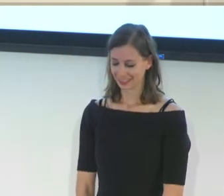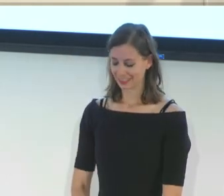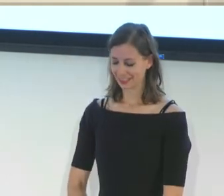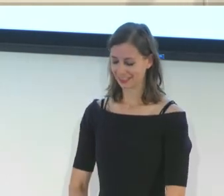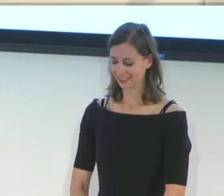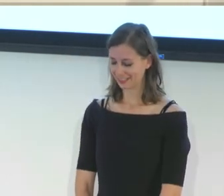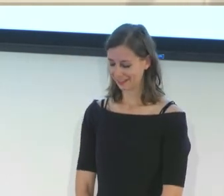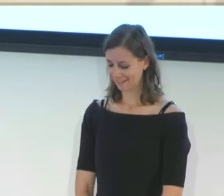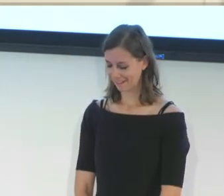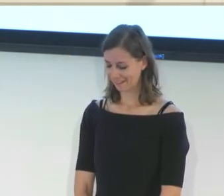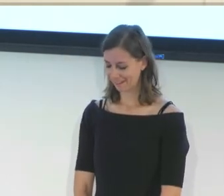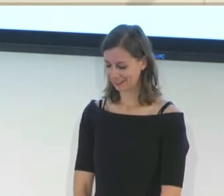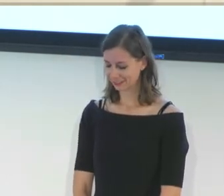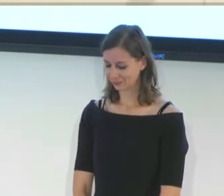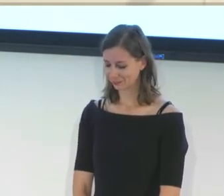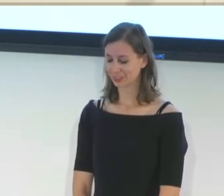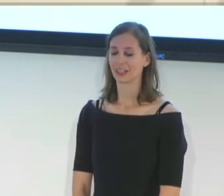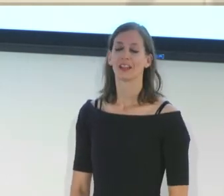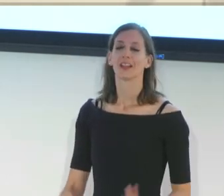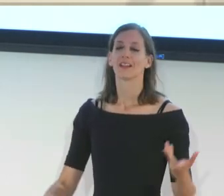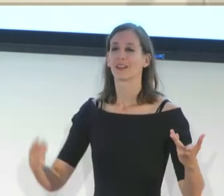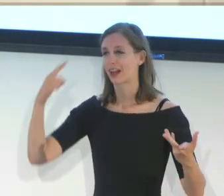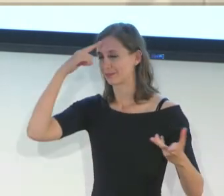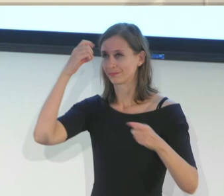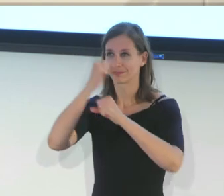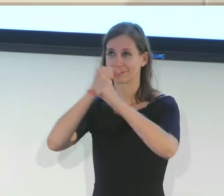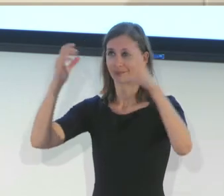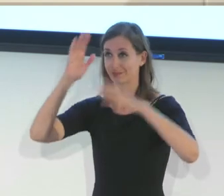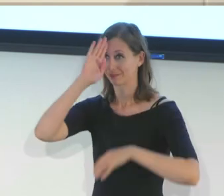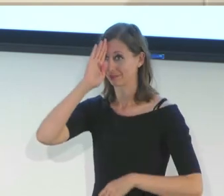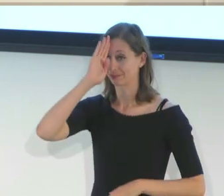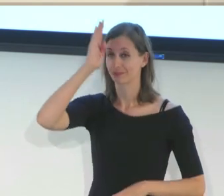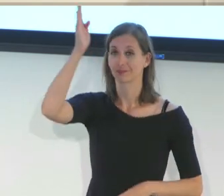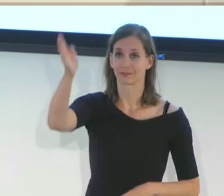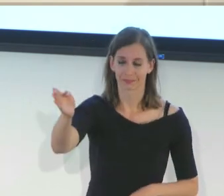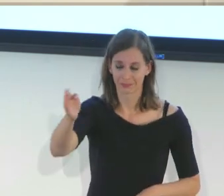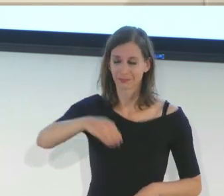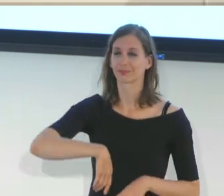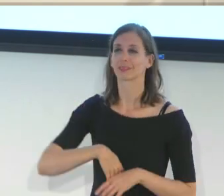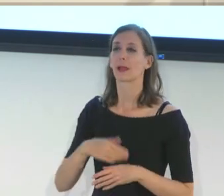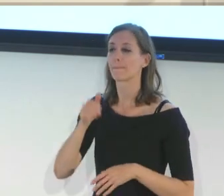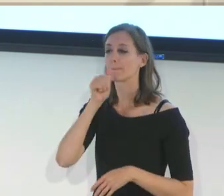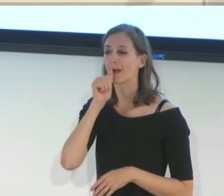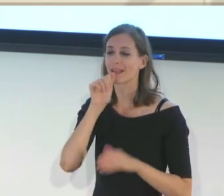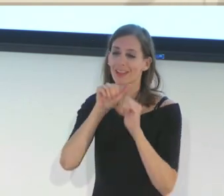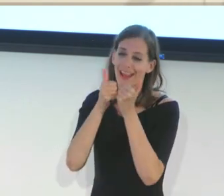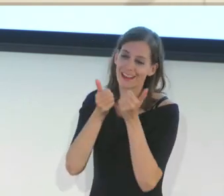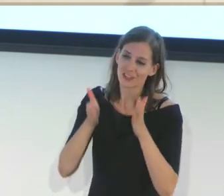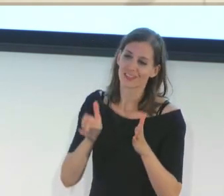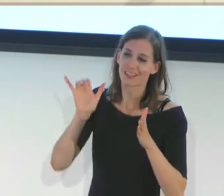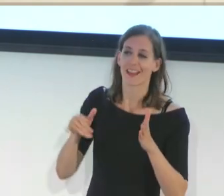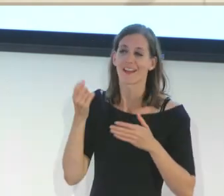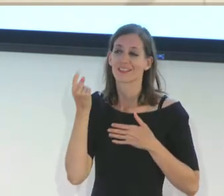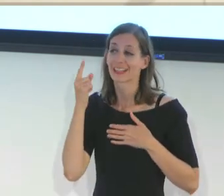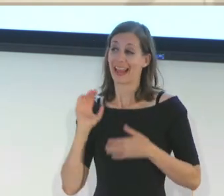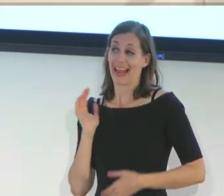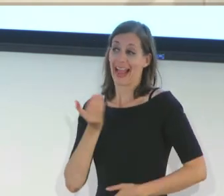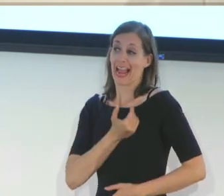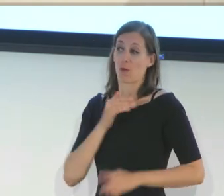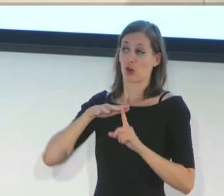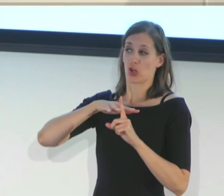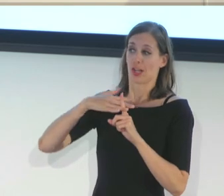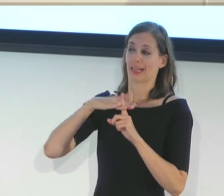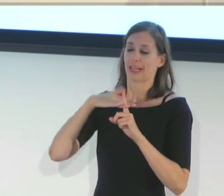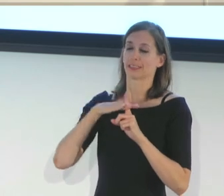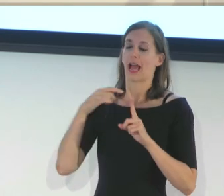And so when I think about where we're heading and the importance of private agents that understand our context and evolve with us, I think of two